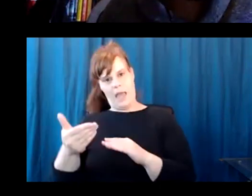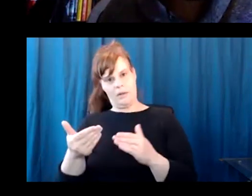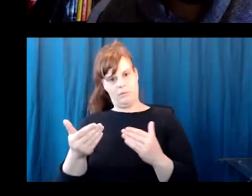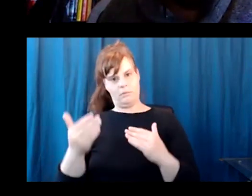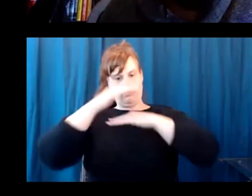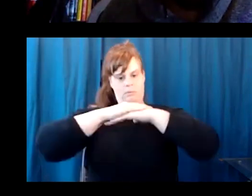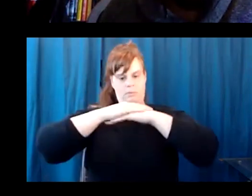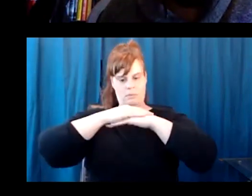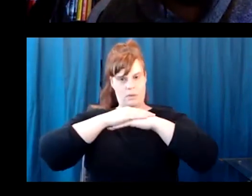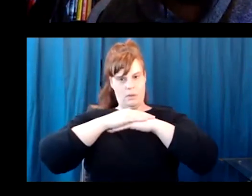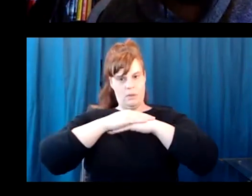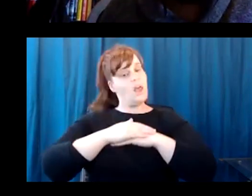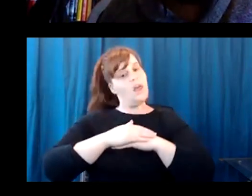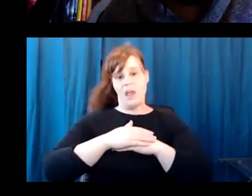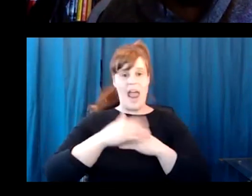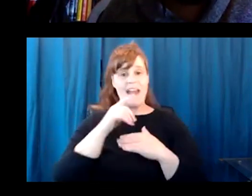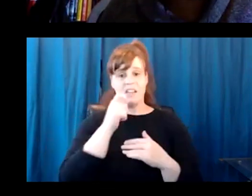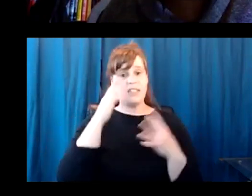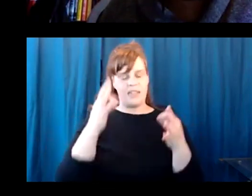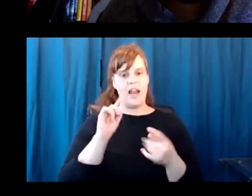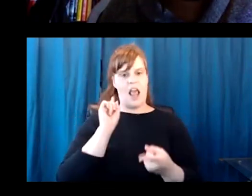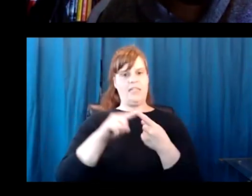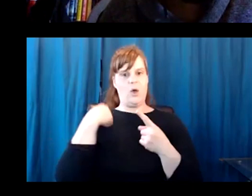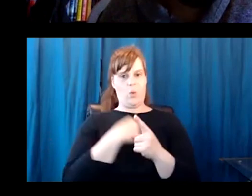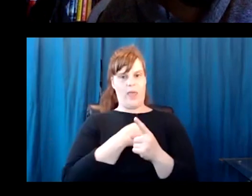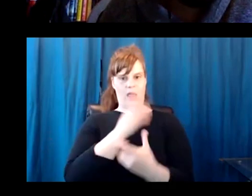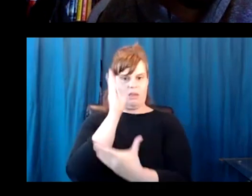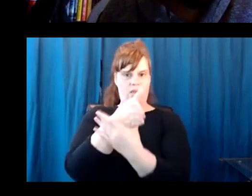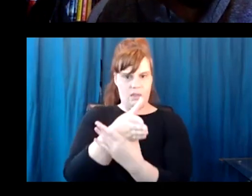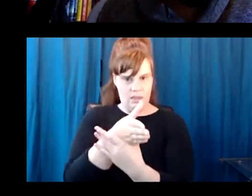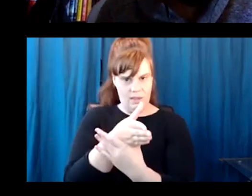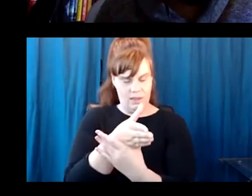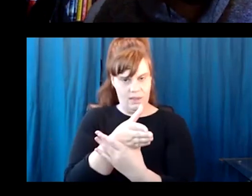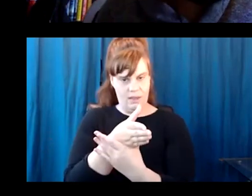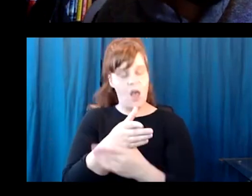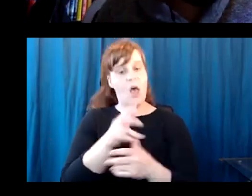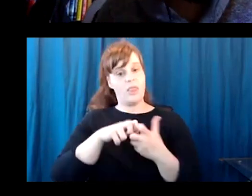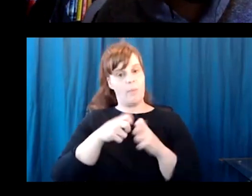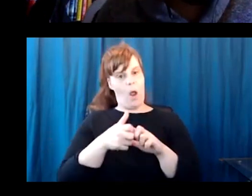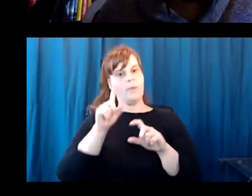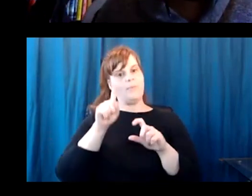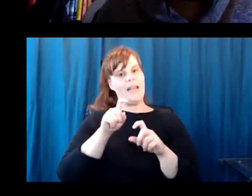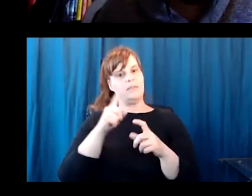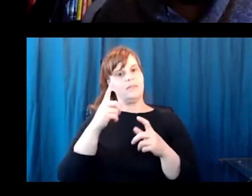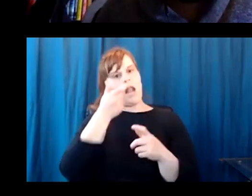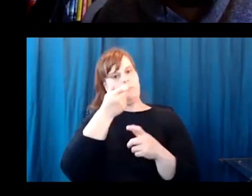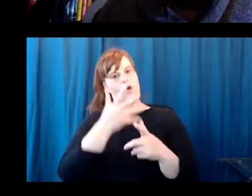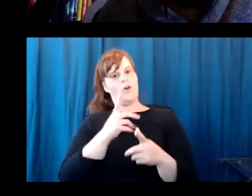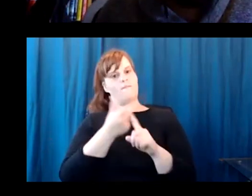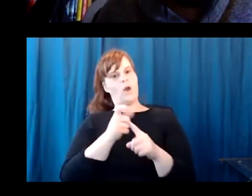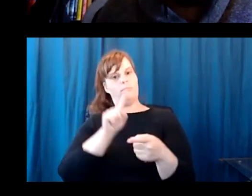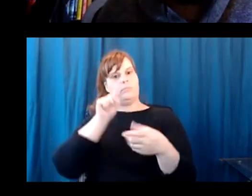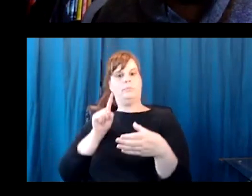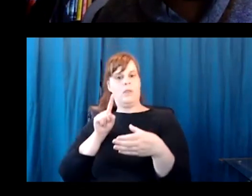settled until we step in. The problem needs an outside observer. As soon as we open the box, the wavelengths